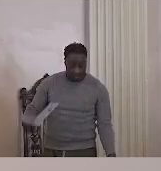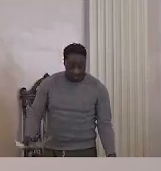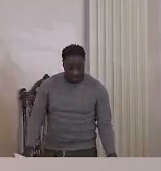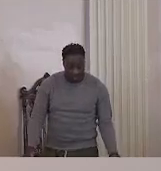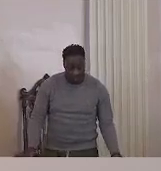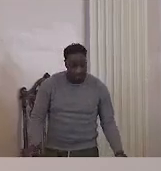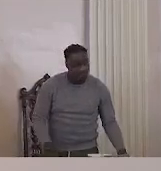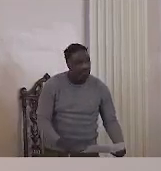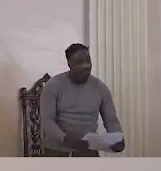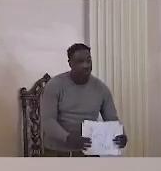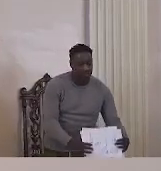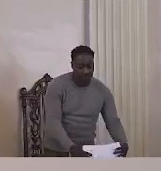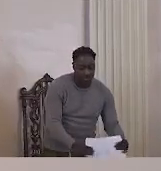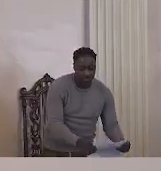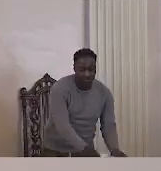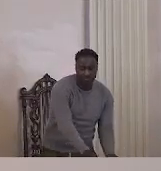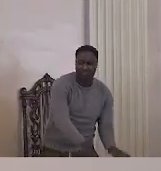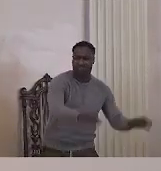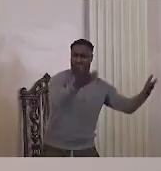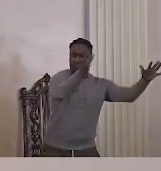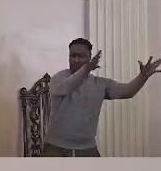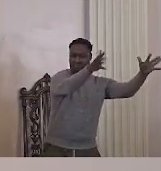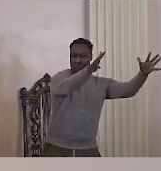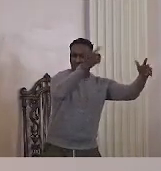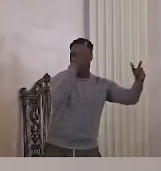We could give them a round of applause because